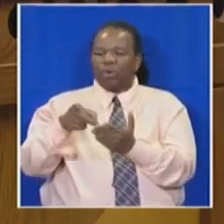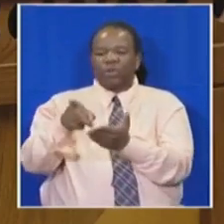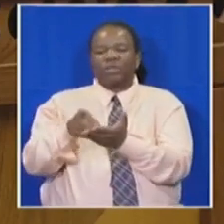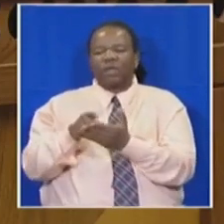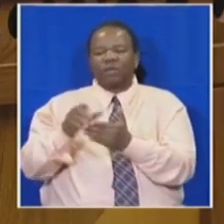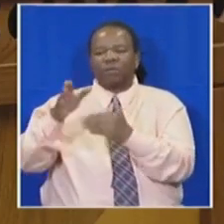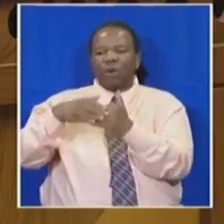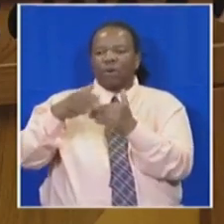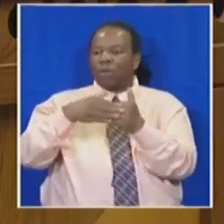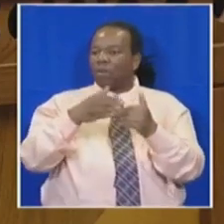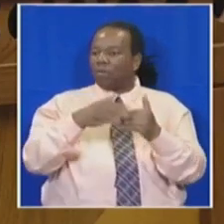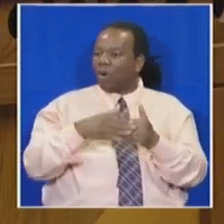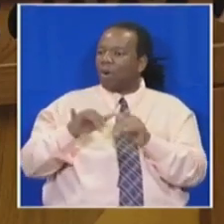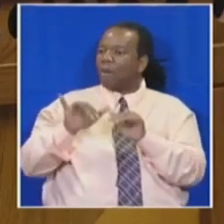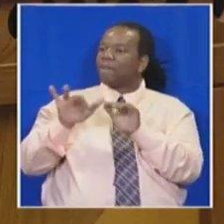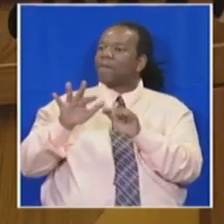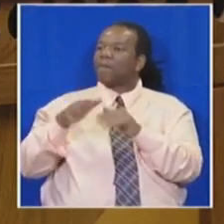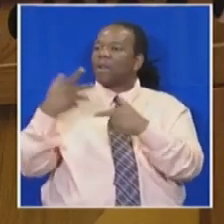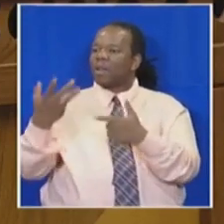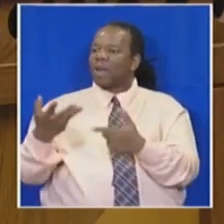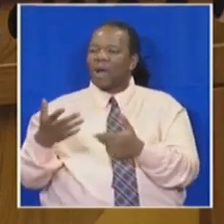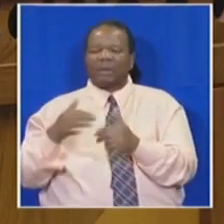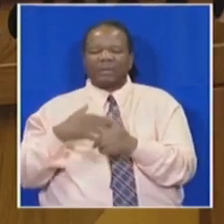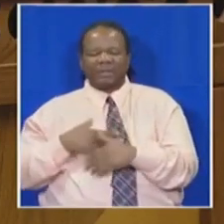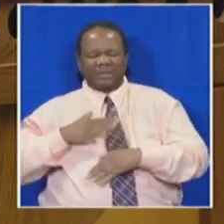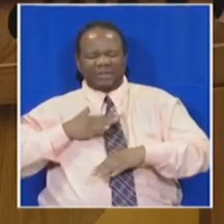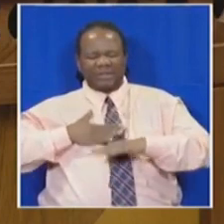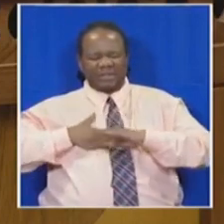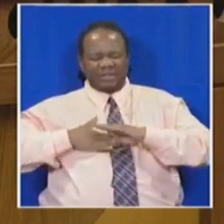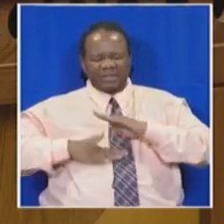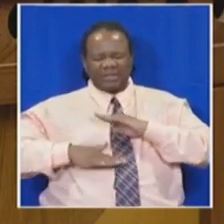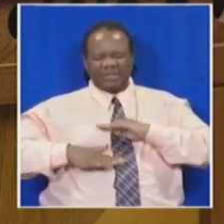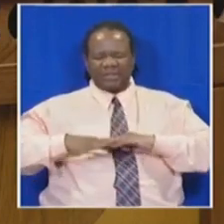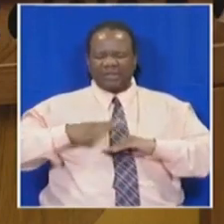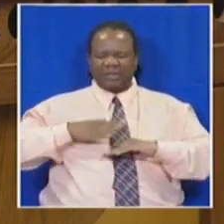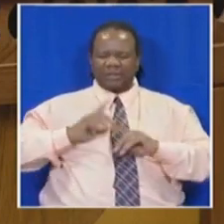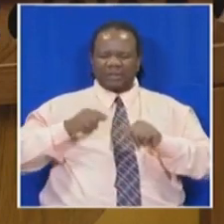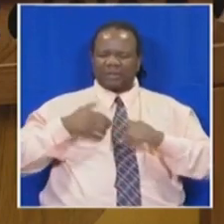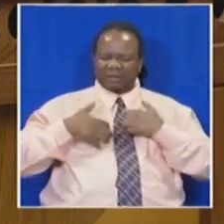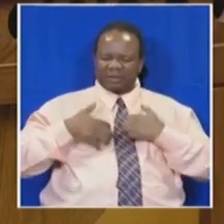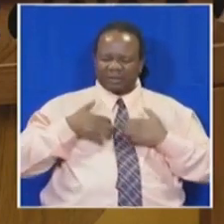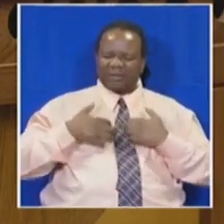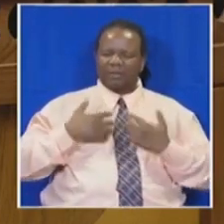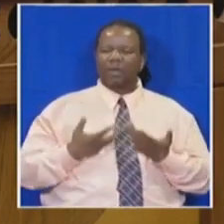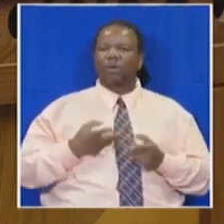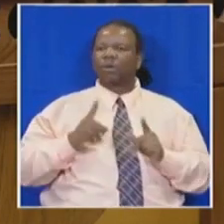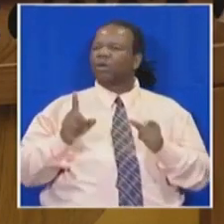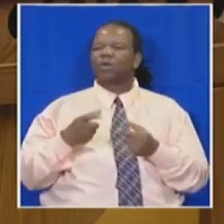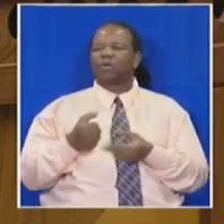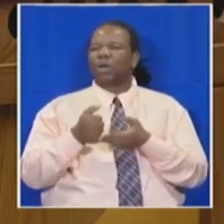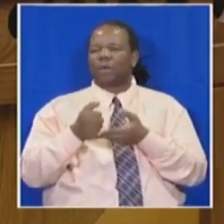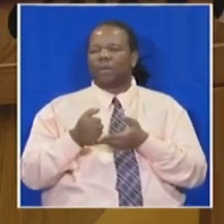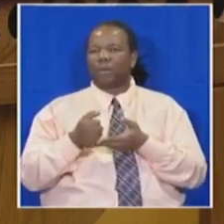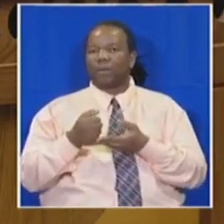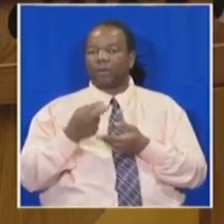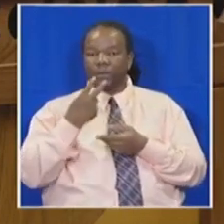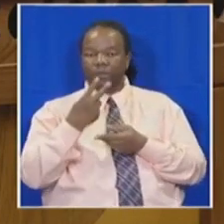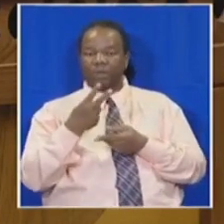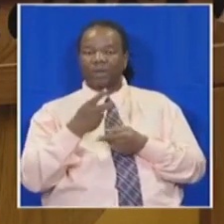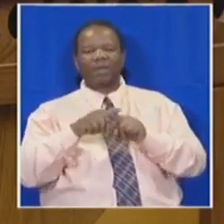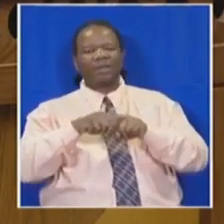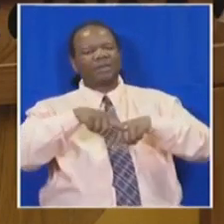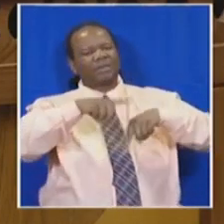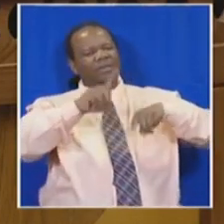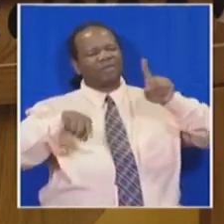many people locked in a prison of stress and anxiety. You do none of those things because in every facet of the economy,